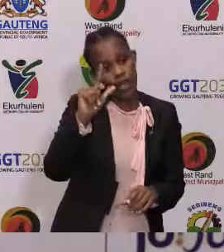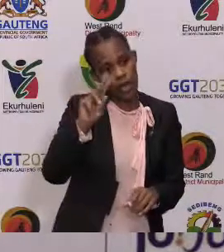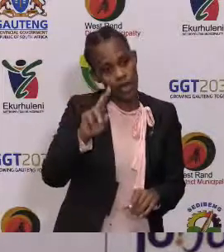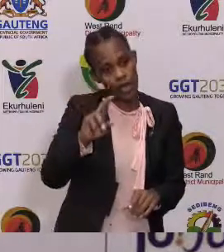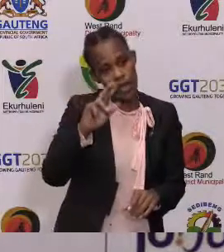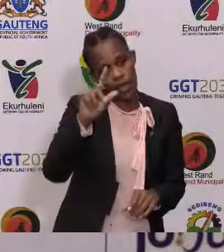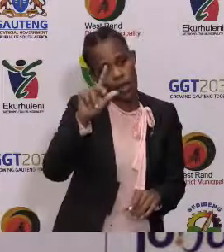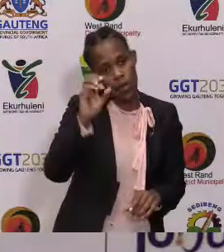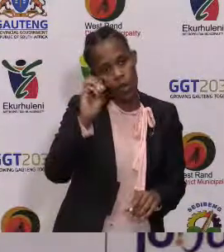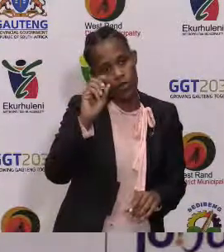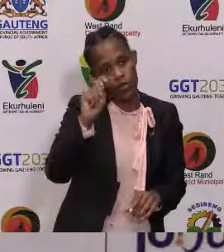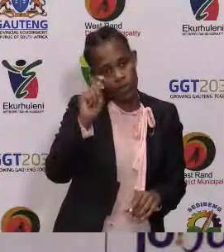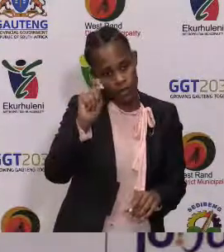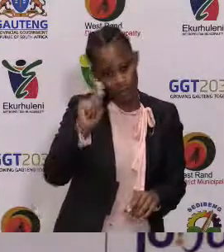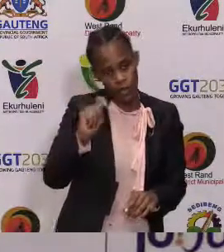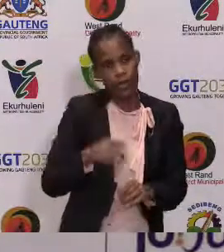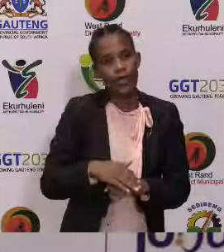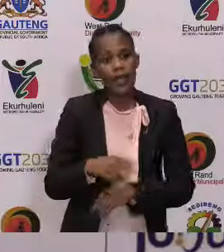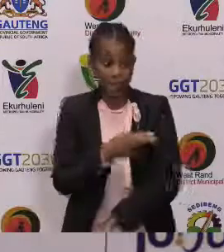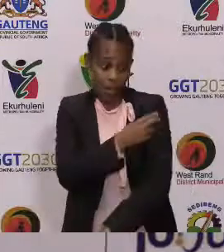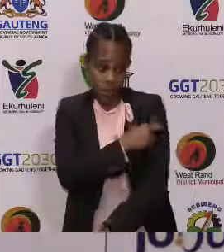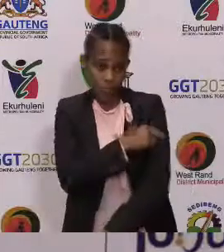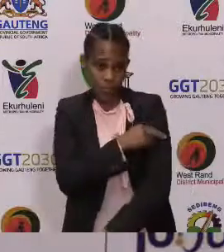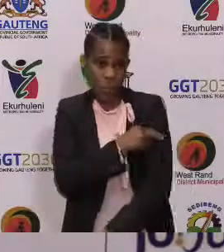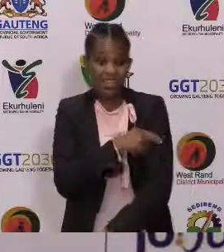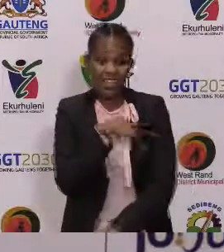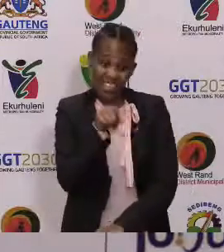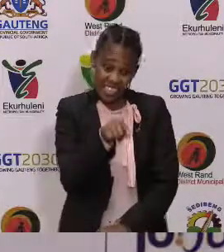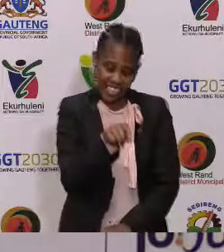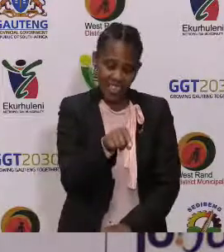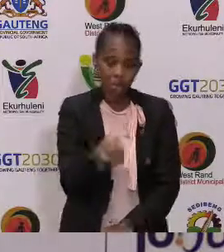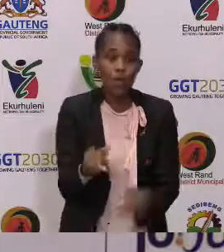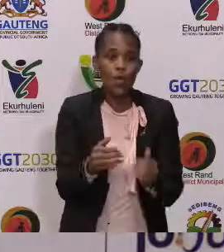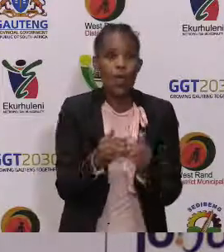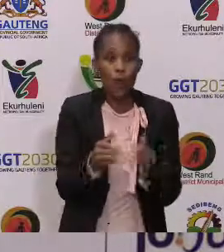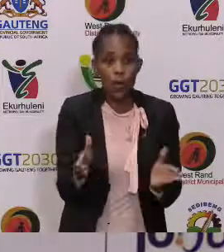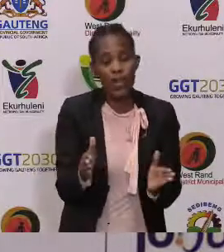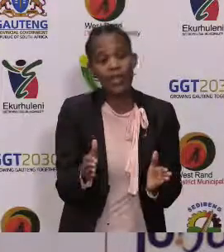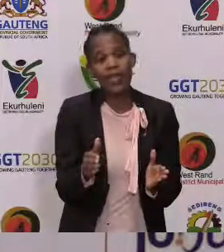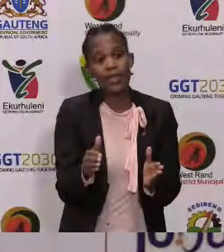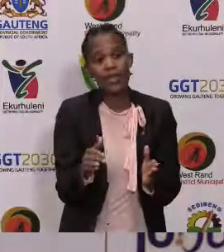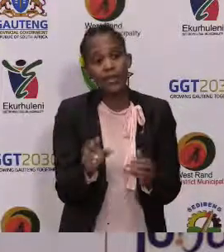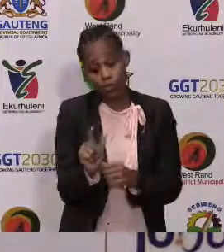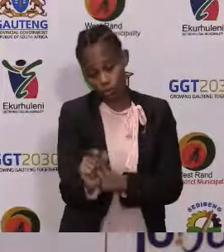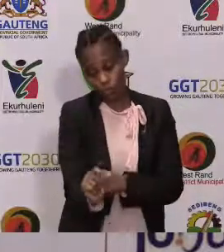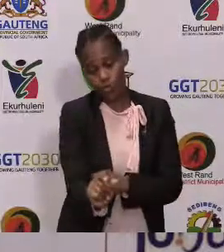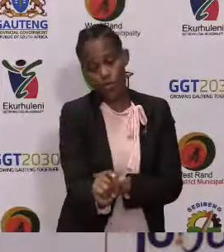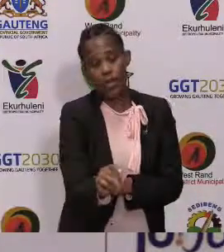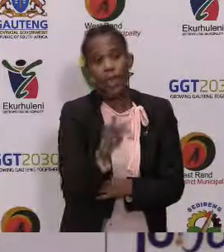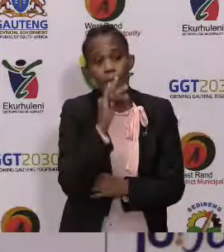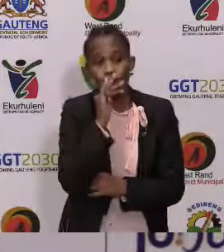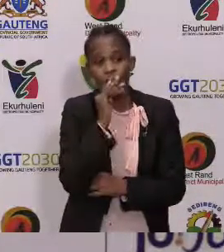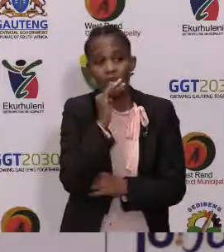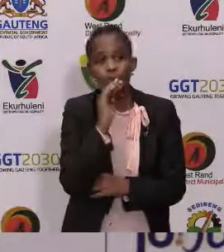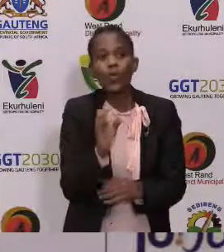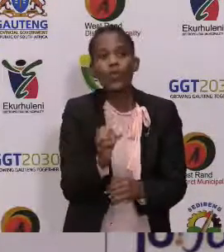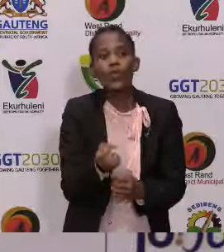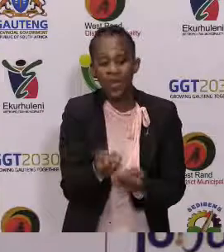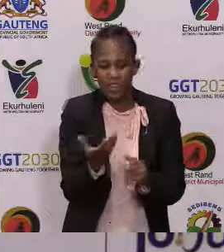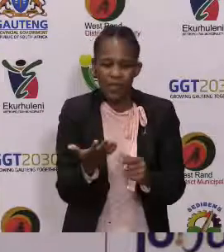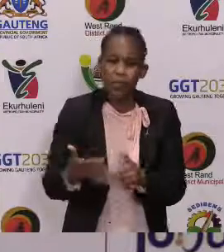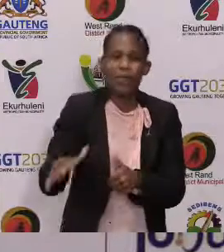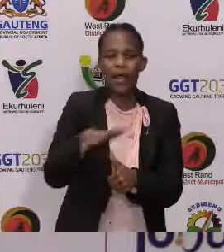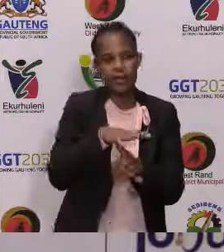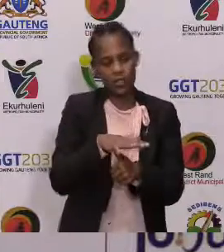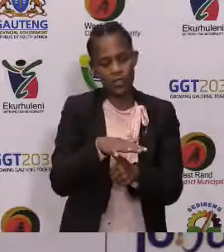talk much to it, but the facility will be opened in a phased-in approach. and then we're giving priority to